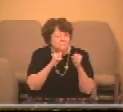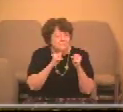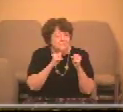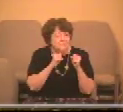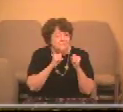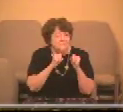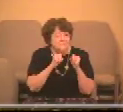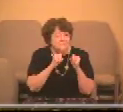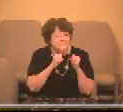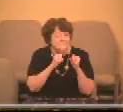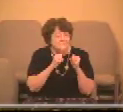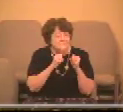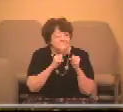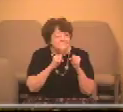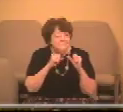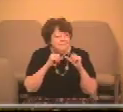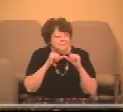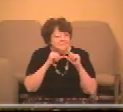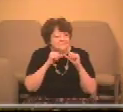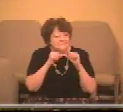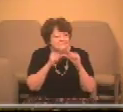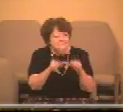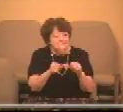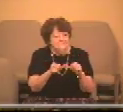stand tall.